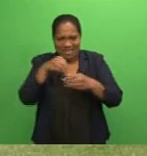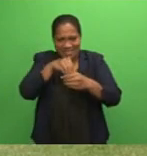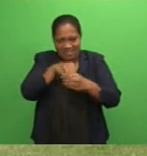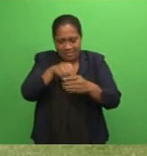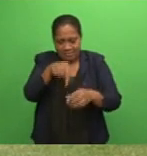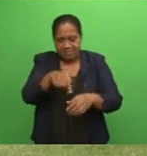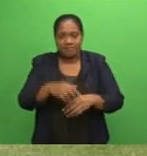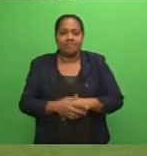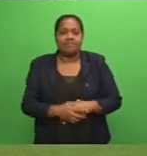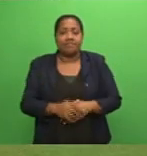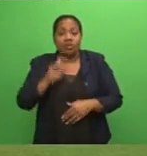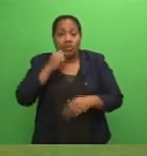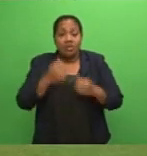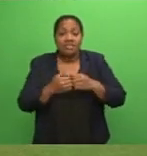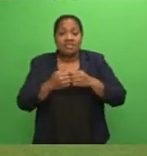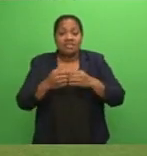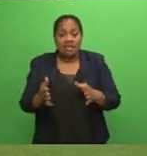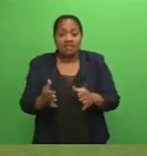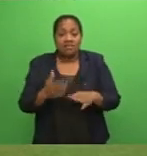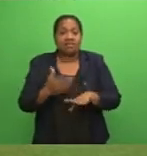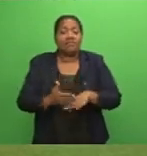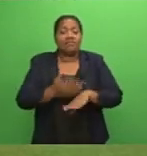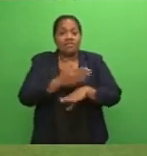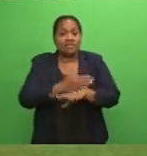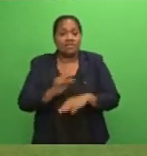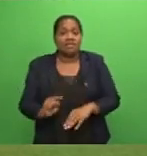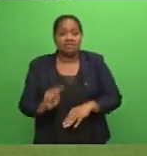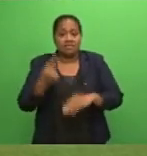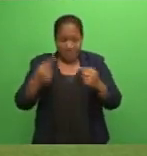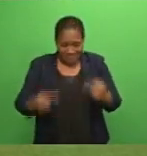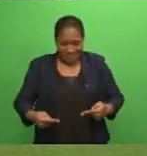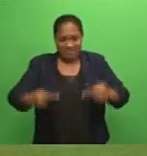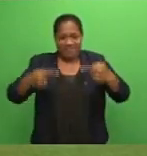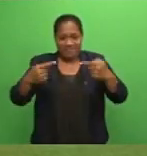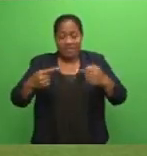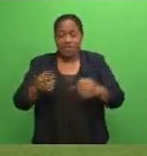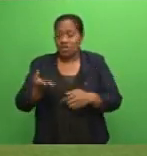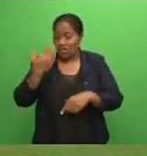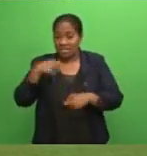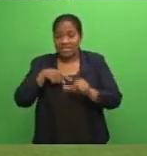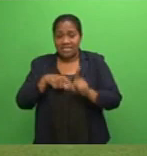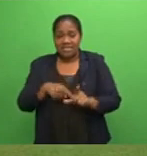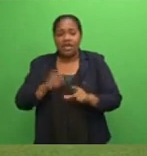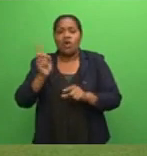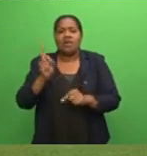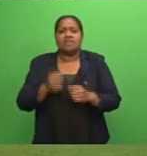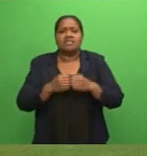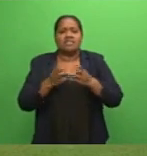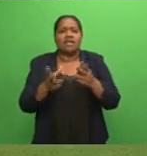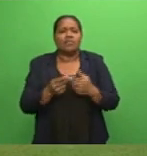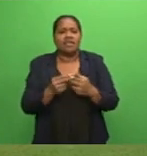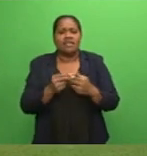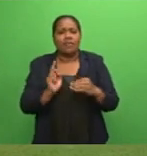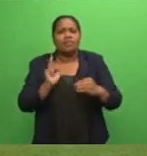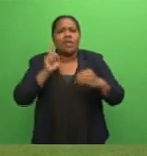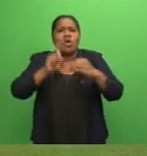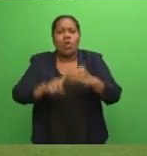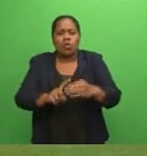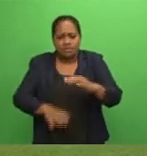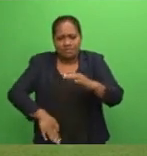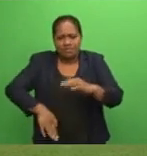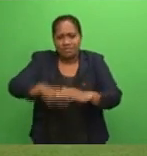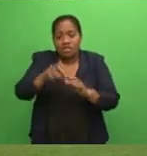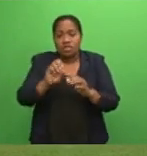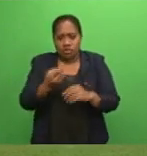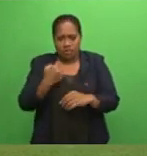its first match. Well, last year what let us down was our goal kicking. Right. We managed to stay on